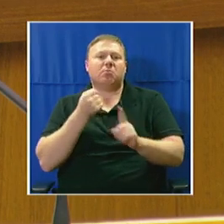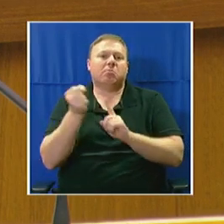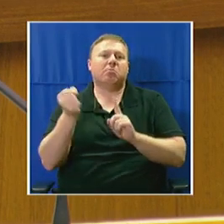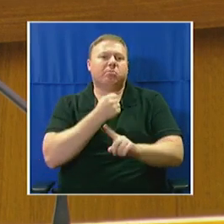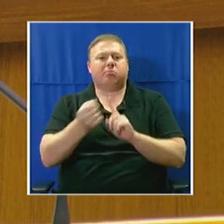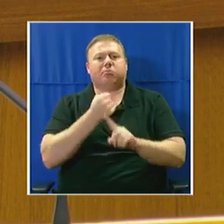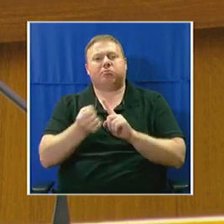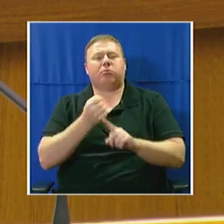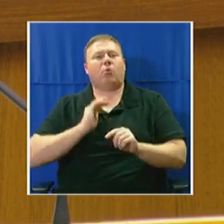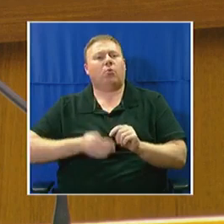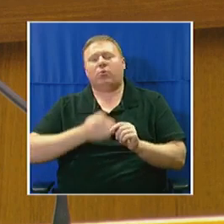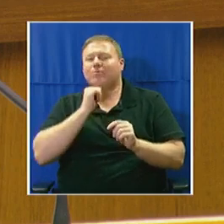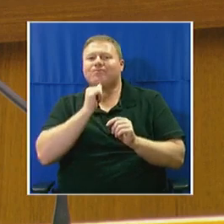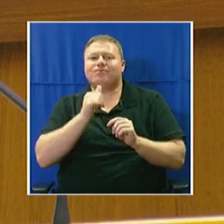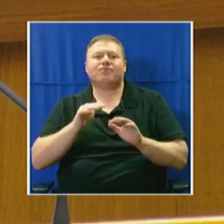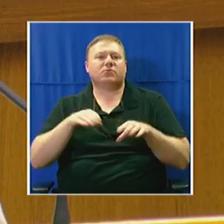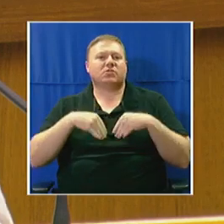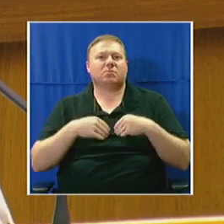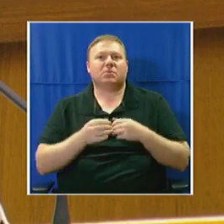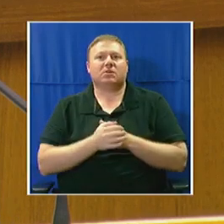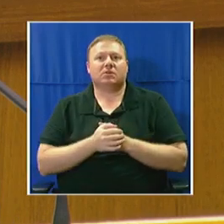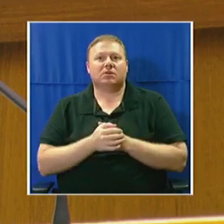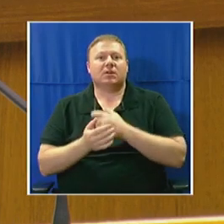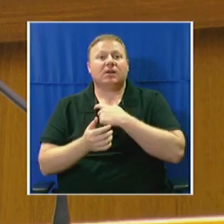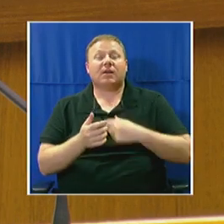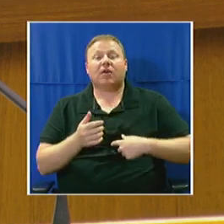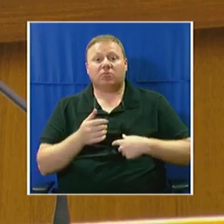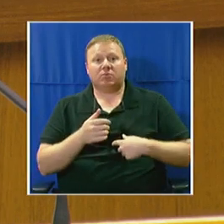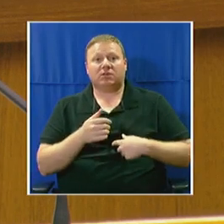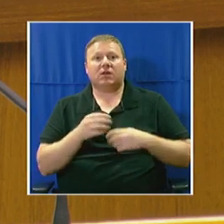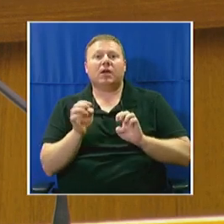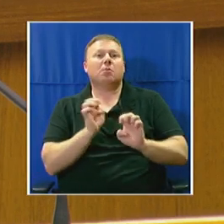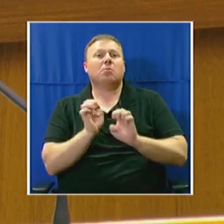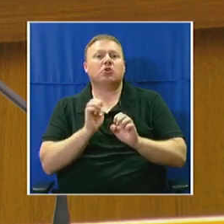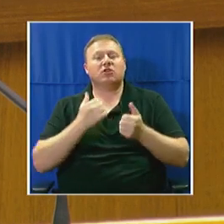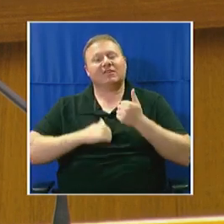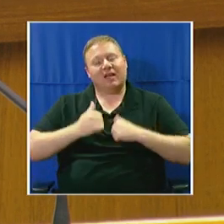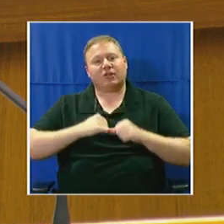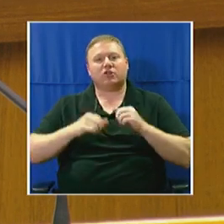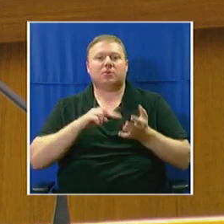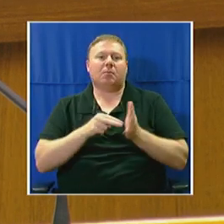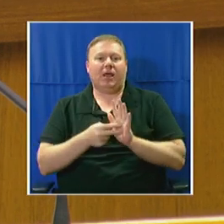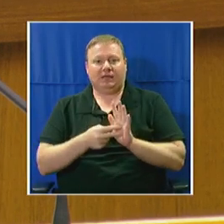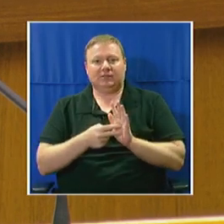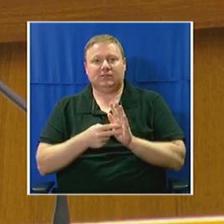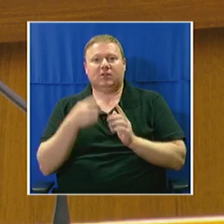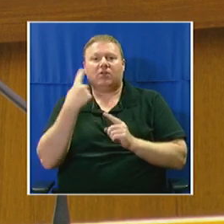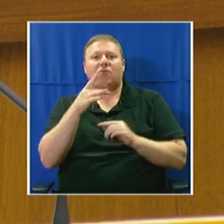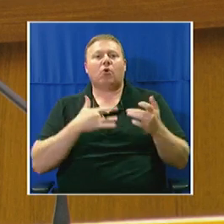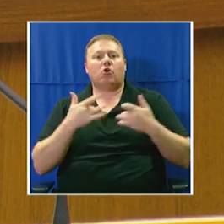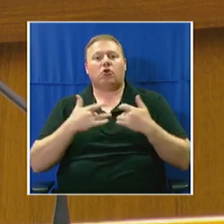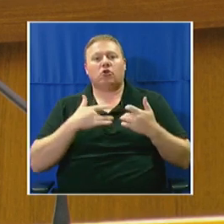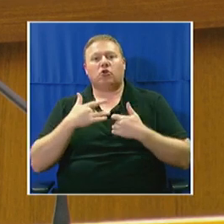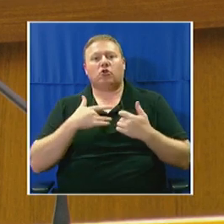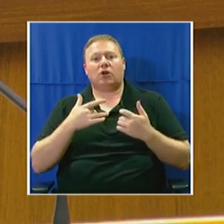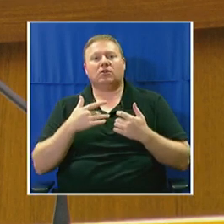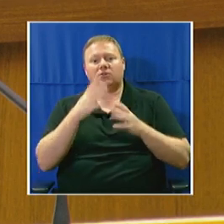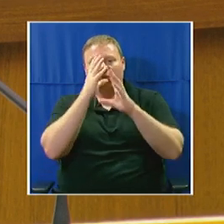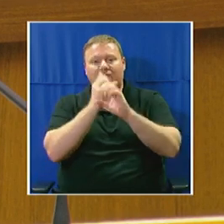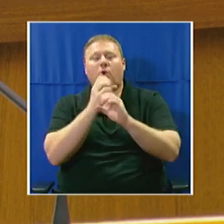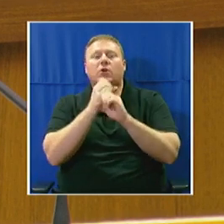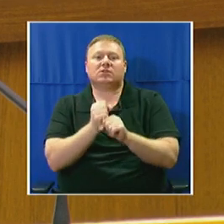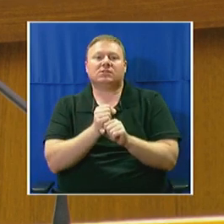emergency action plan to address the crisis of gender based violence he outlined the five principal